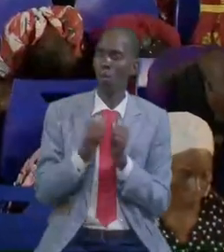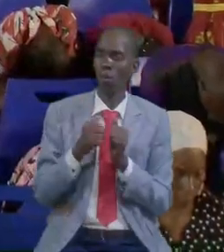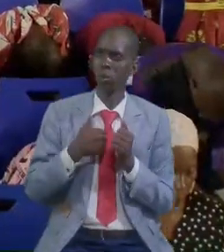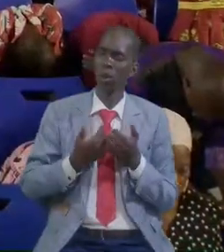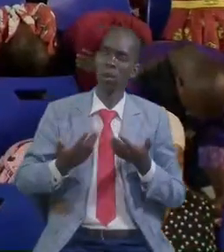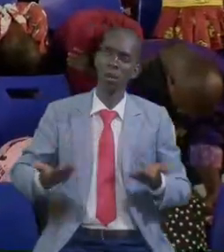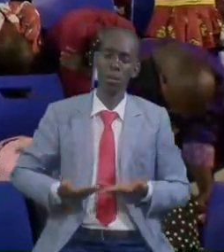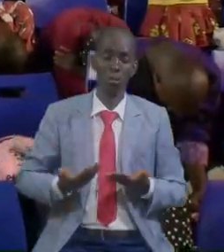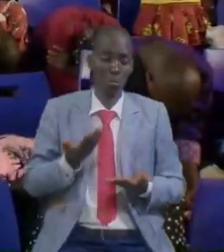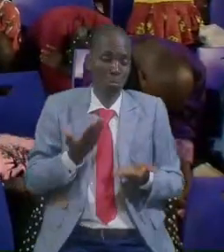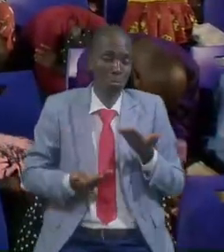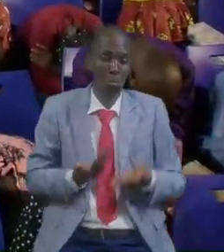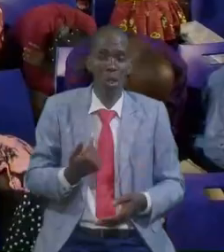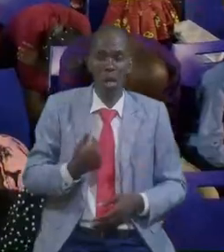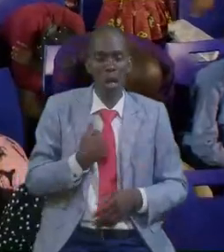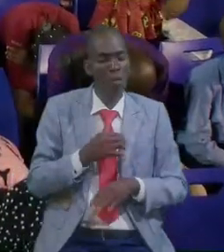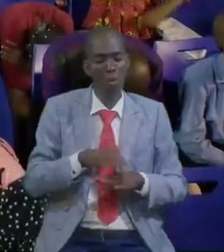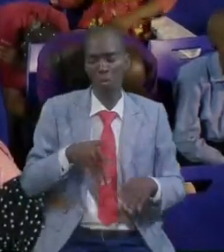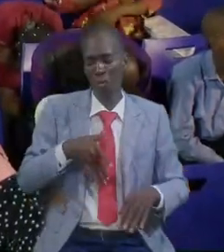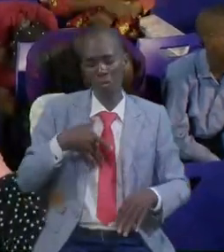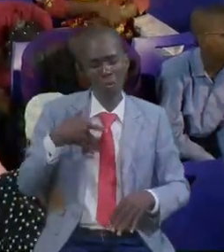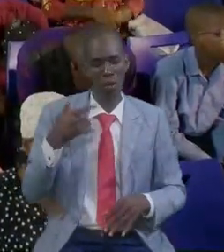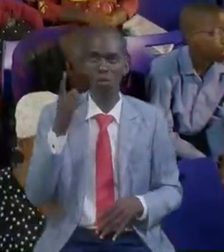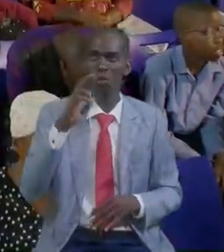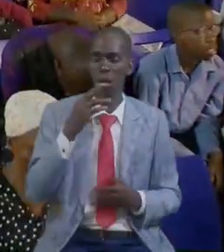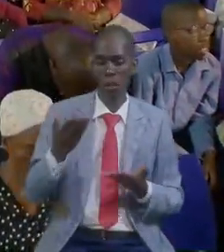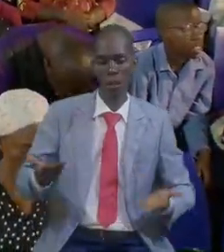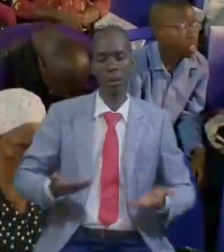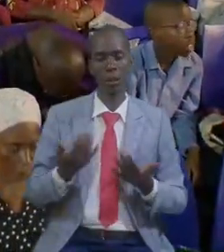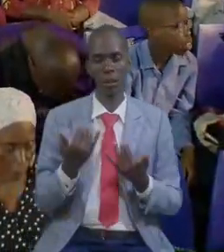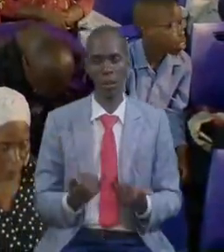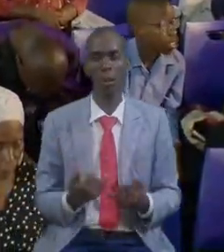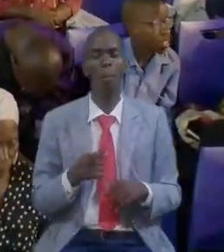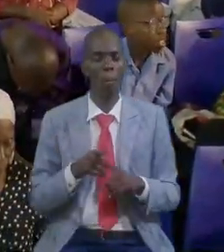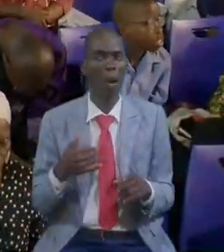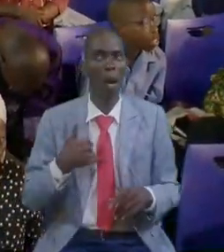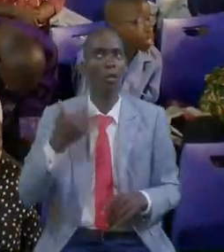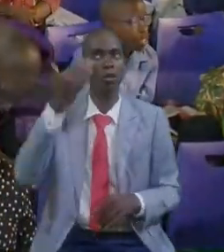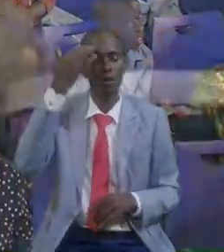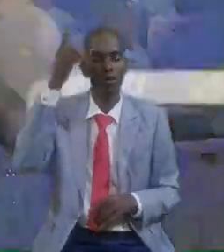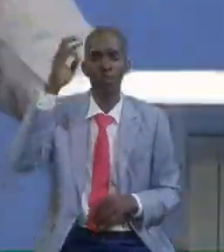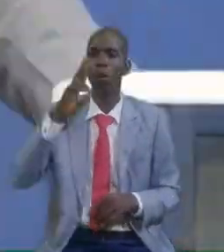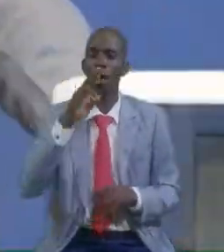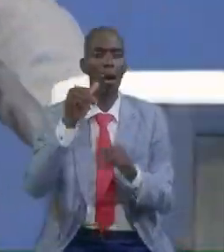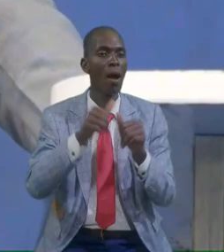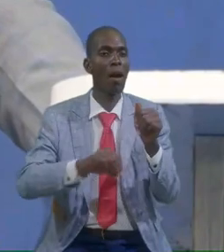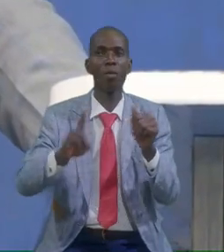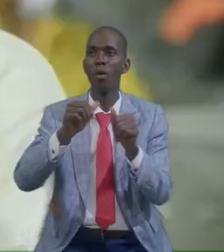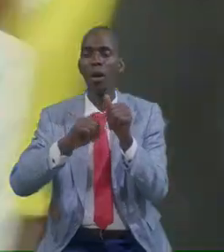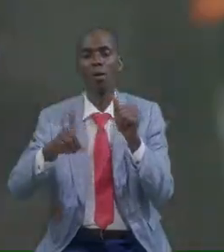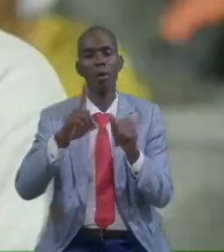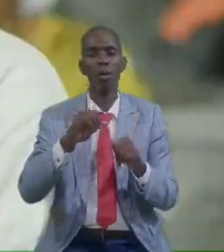even though I don't feel it, but I know that you are everywhere. I am a